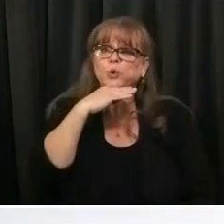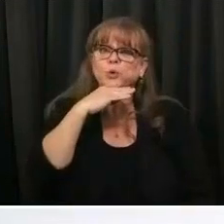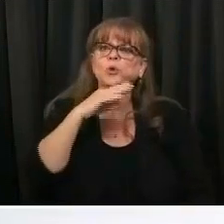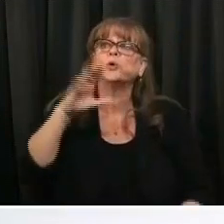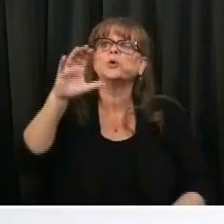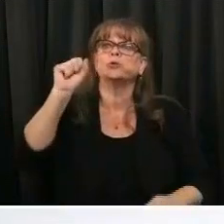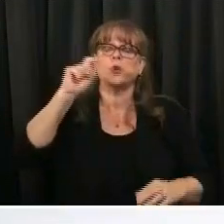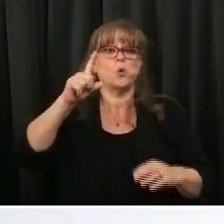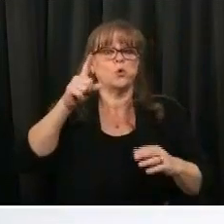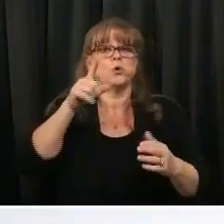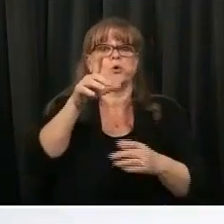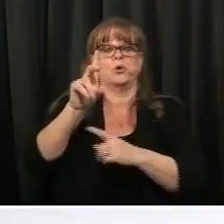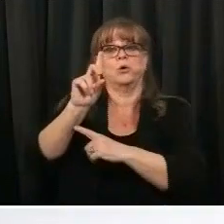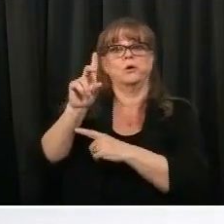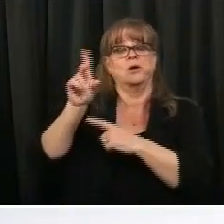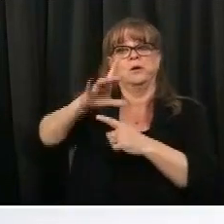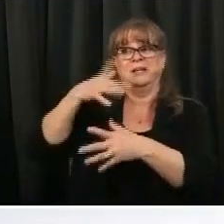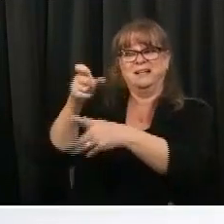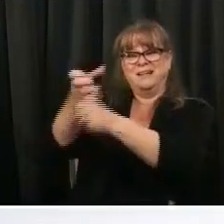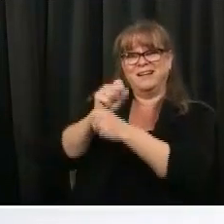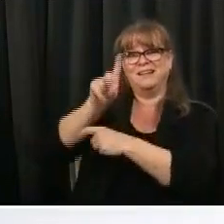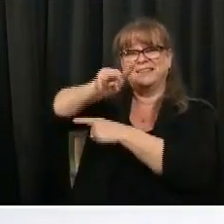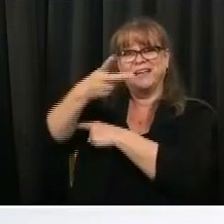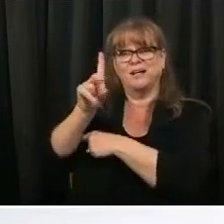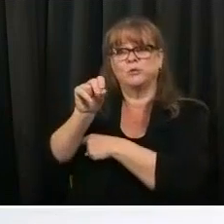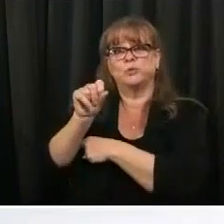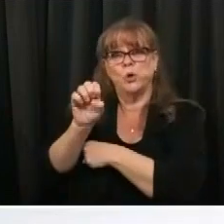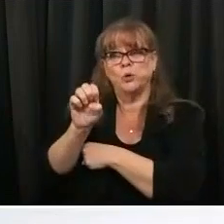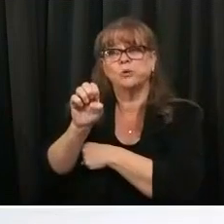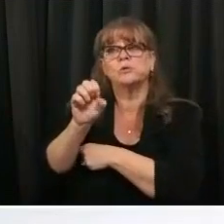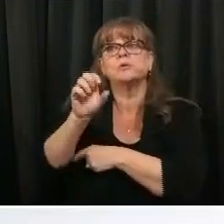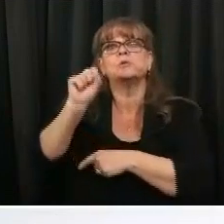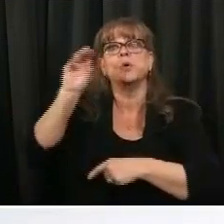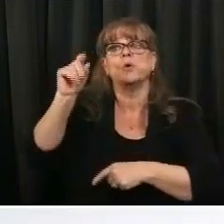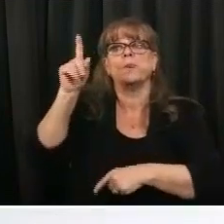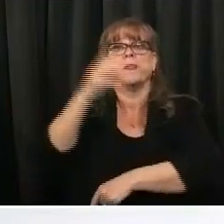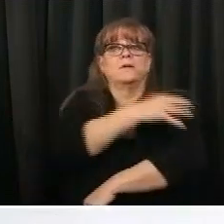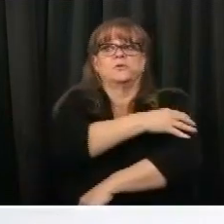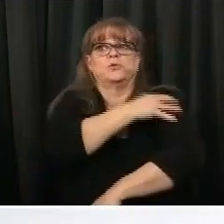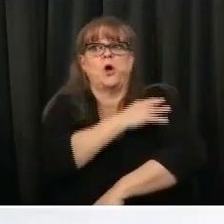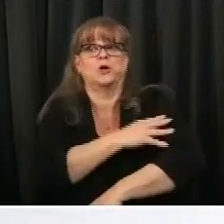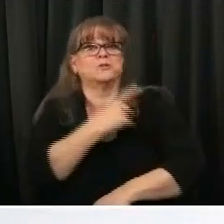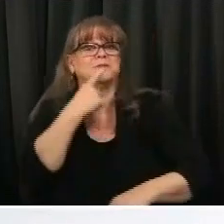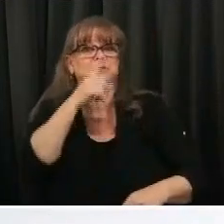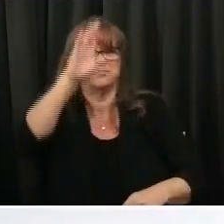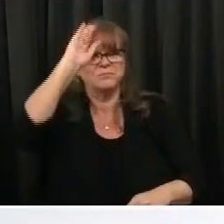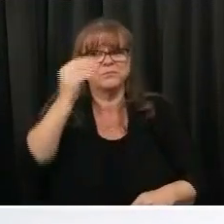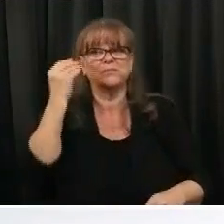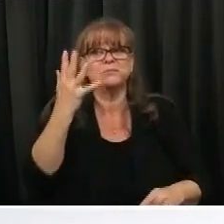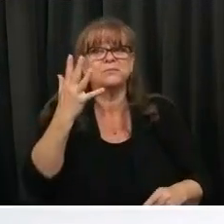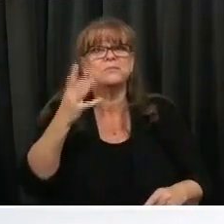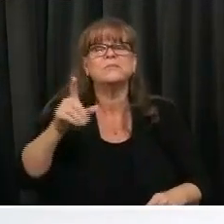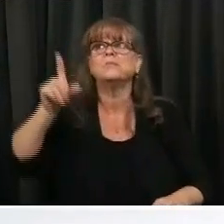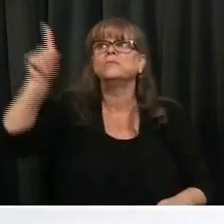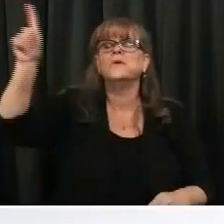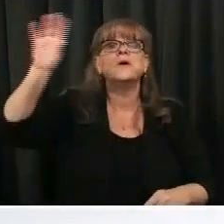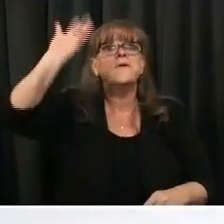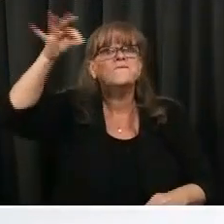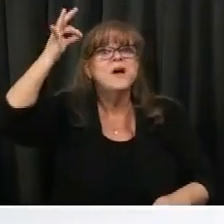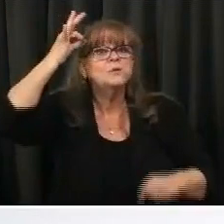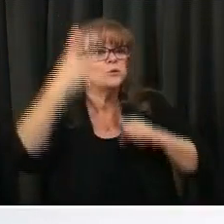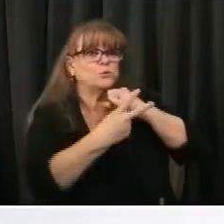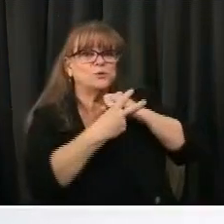vaccine. I was informed by General Perna today that there is no federal reserve of doses. They anticipate that every second dose will be delivered,